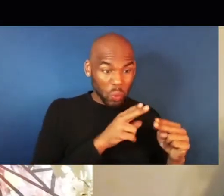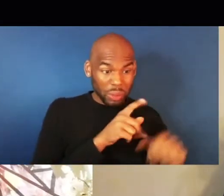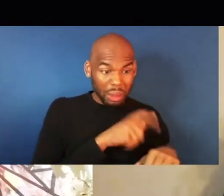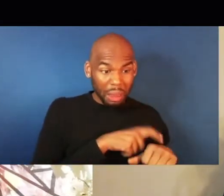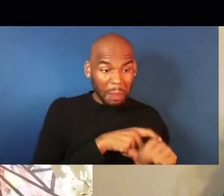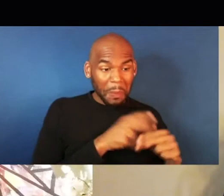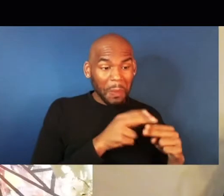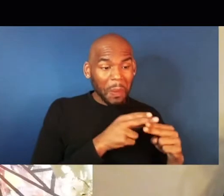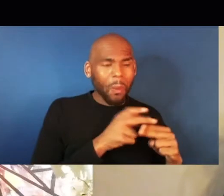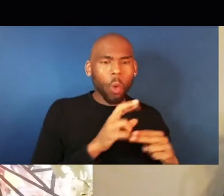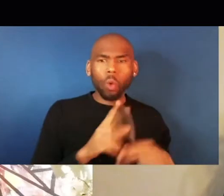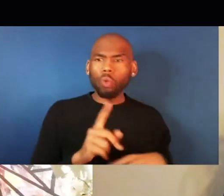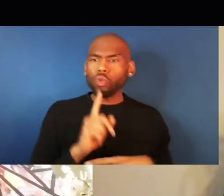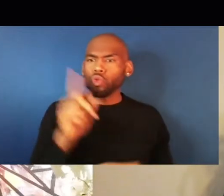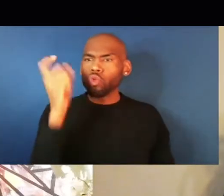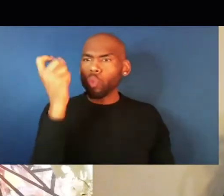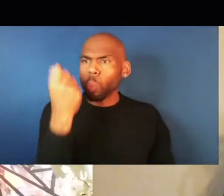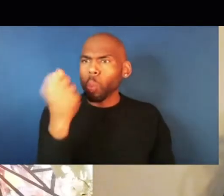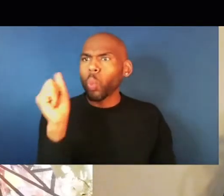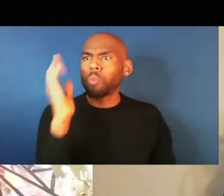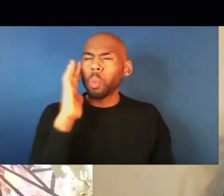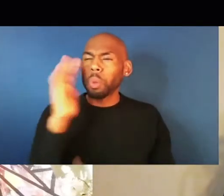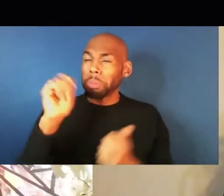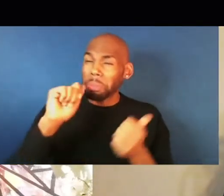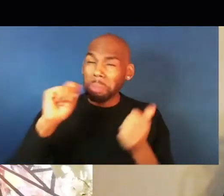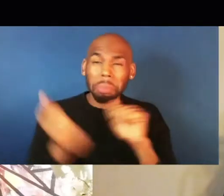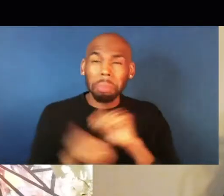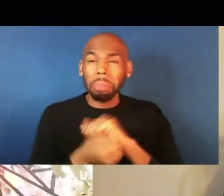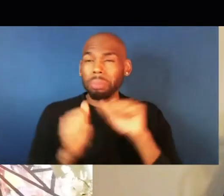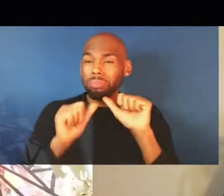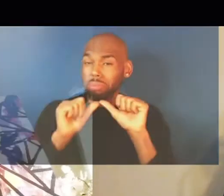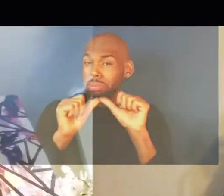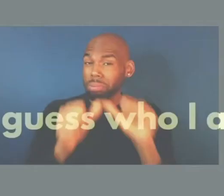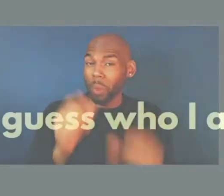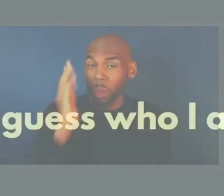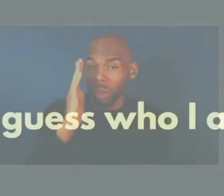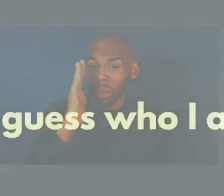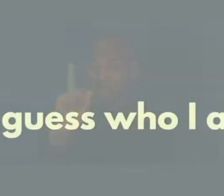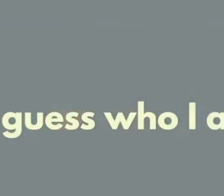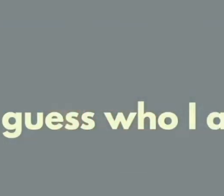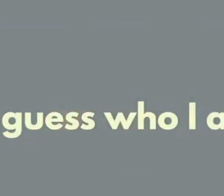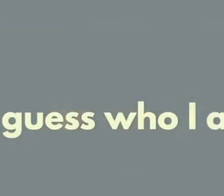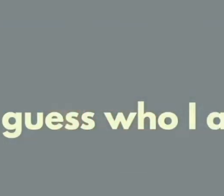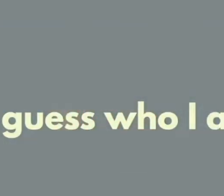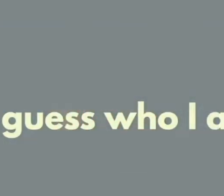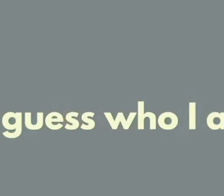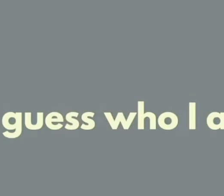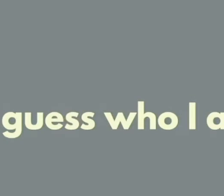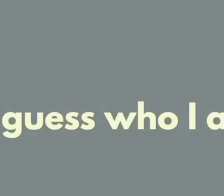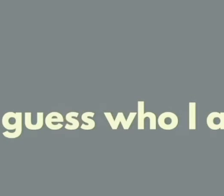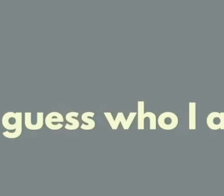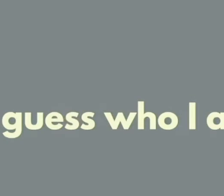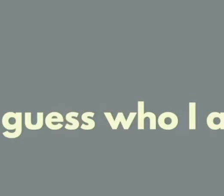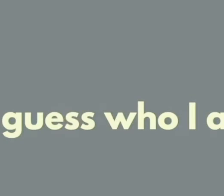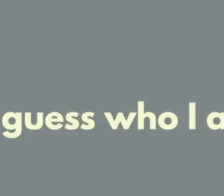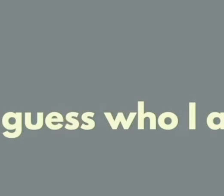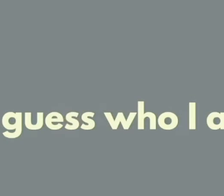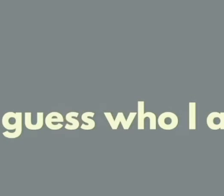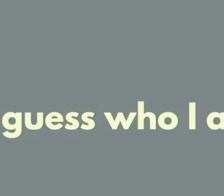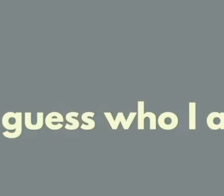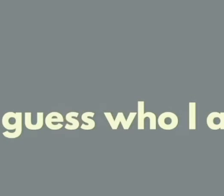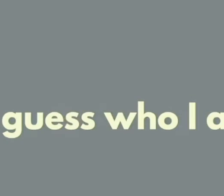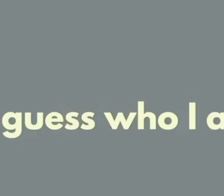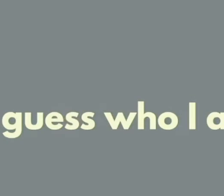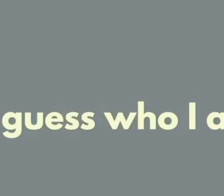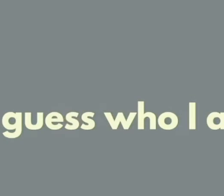a true movement that's going to be monumental and sustaining? A new question appears. Can you guess who I